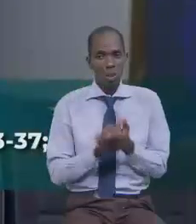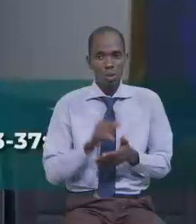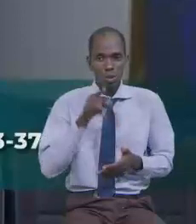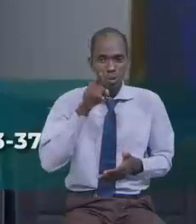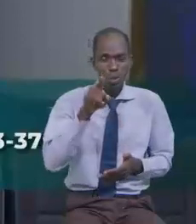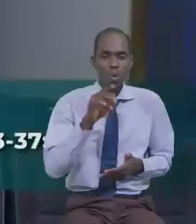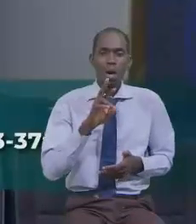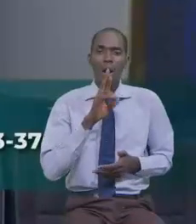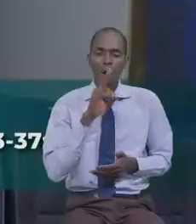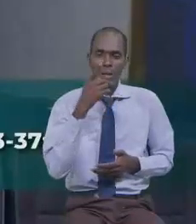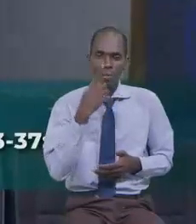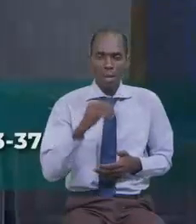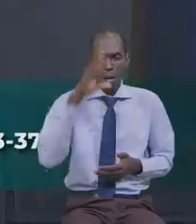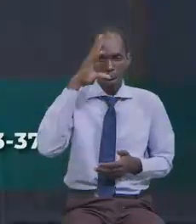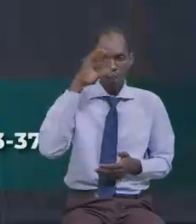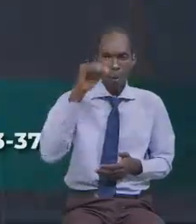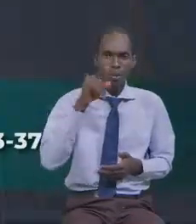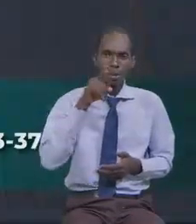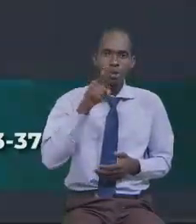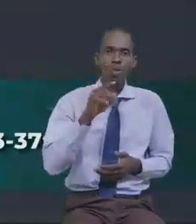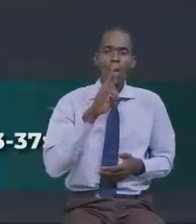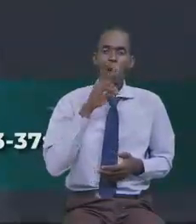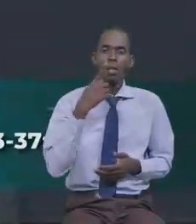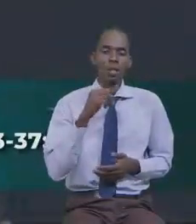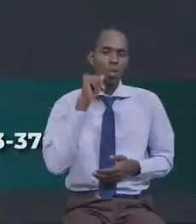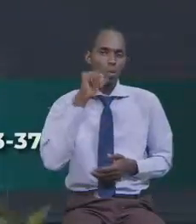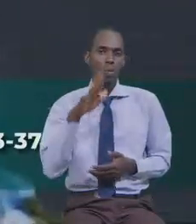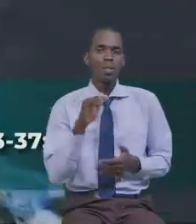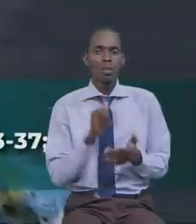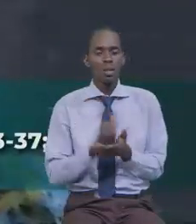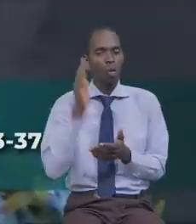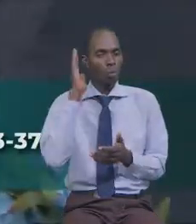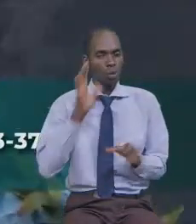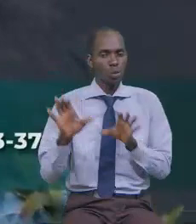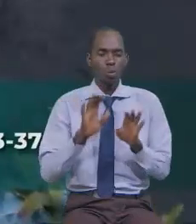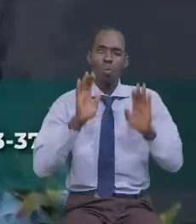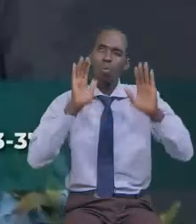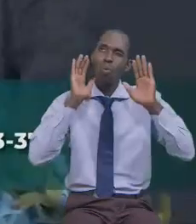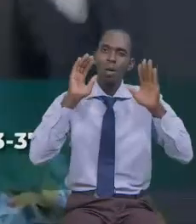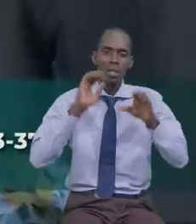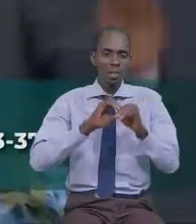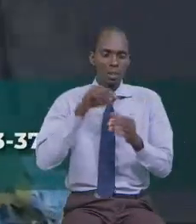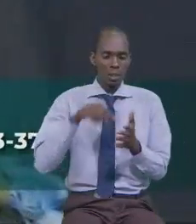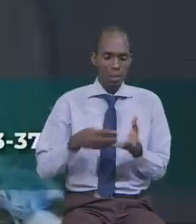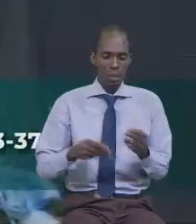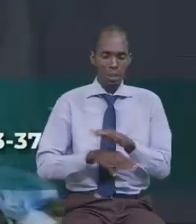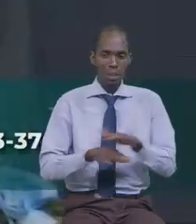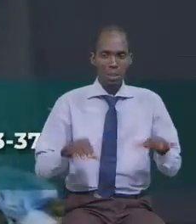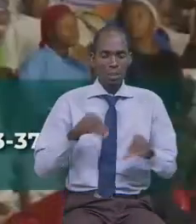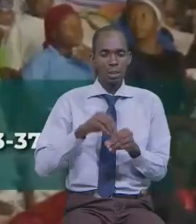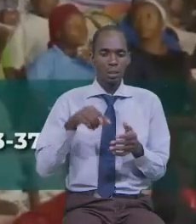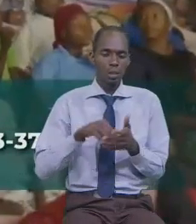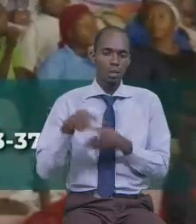the man, you are the woman that will do wonders in this land, in this continent, in our